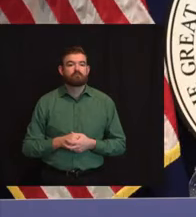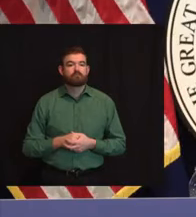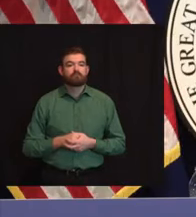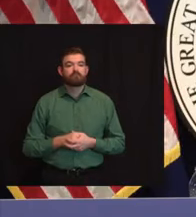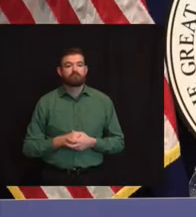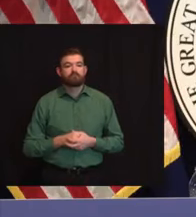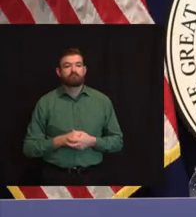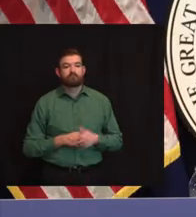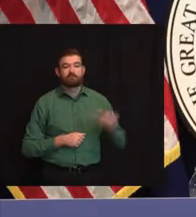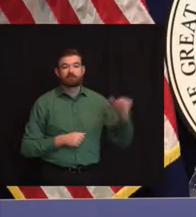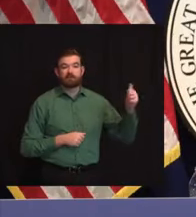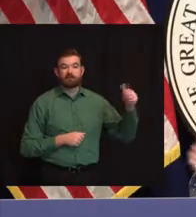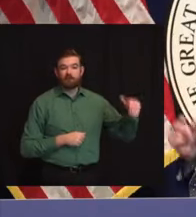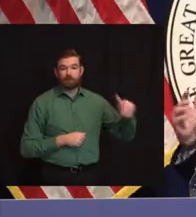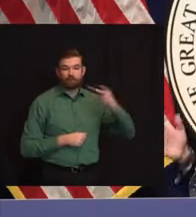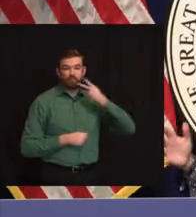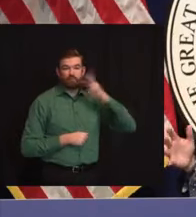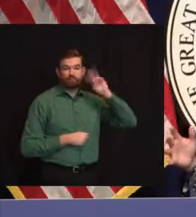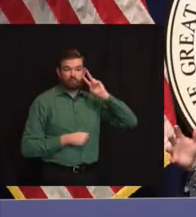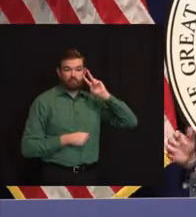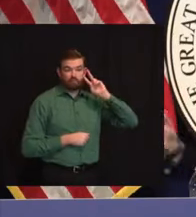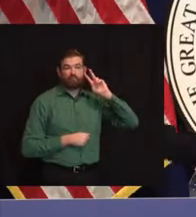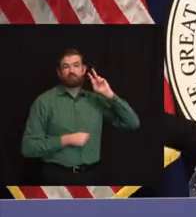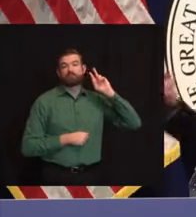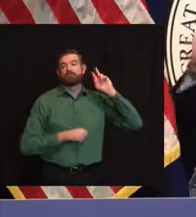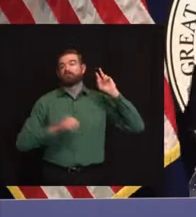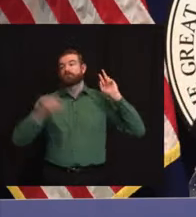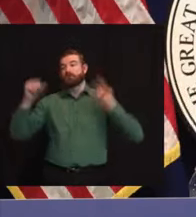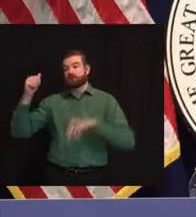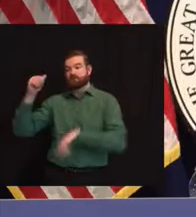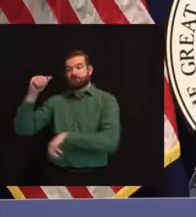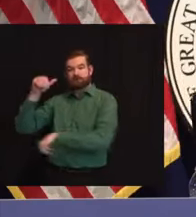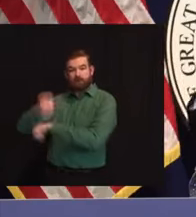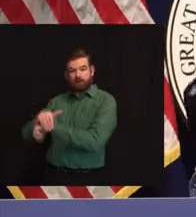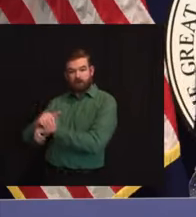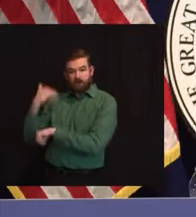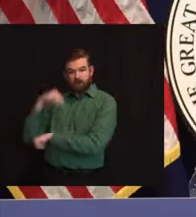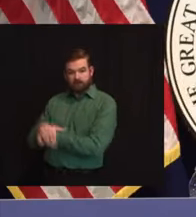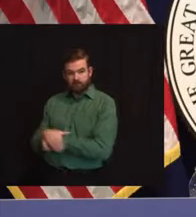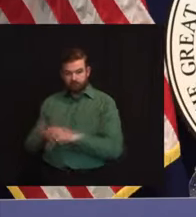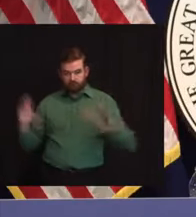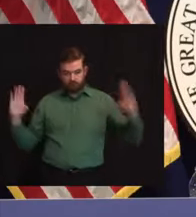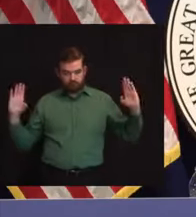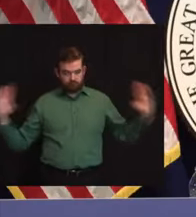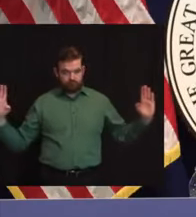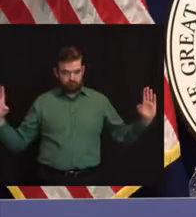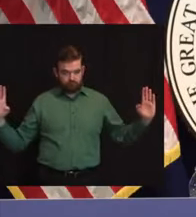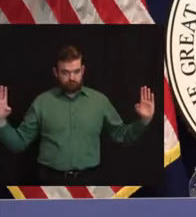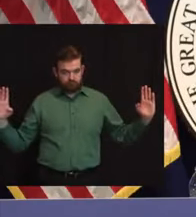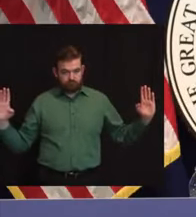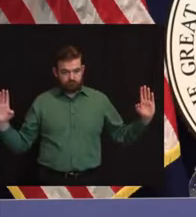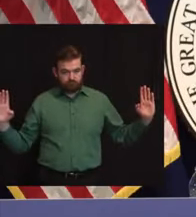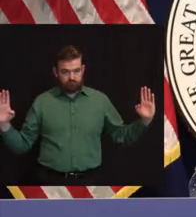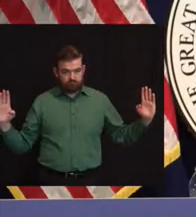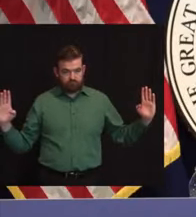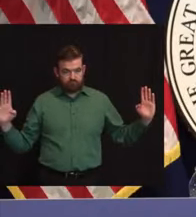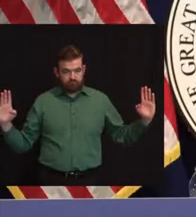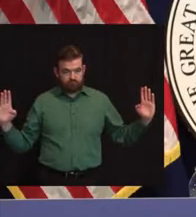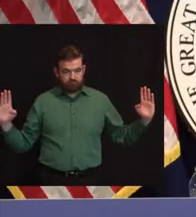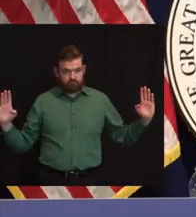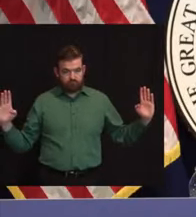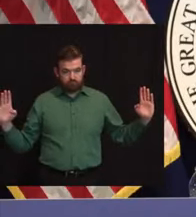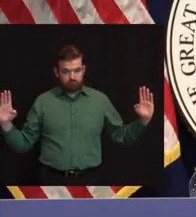The deaths that we report, first of all, the positive tests we report were probably submitted 5 to 7 days ago. The deaths that we